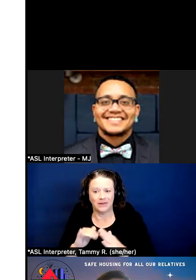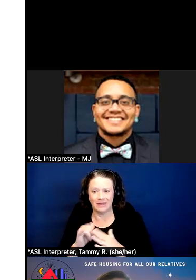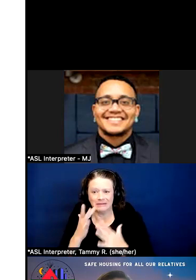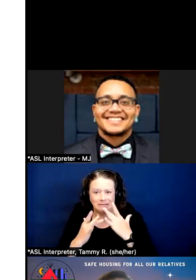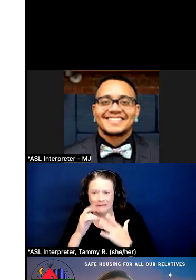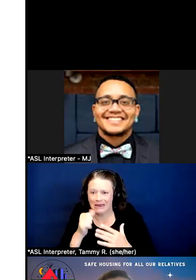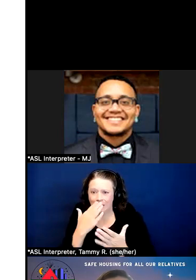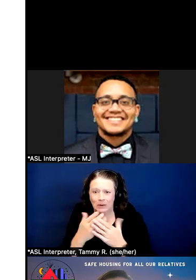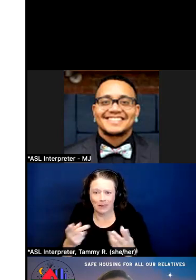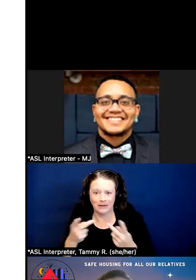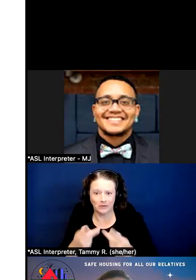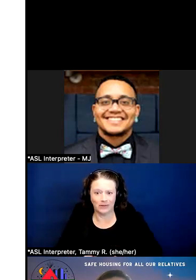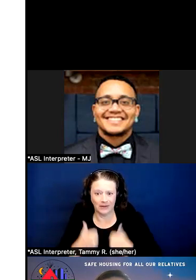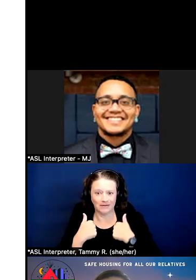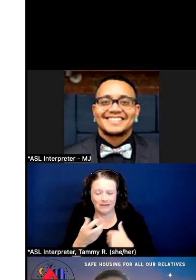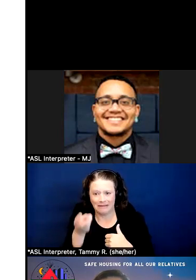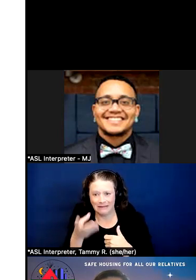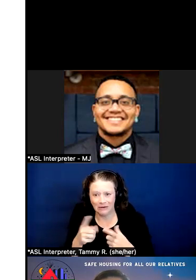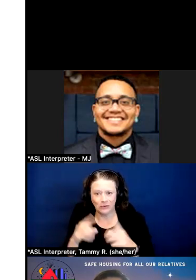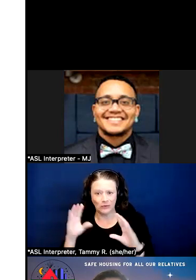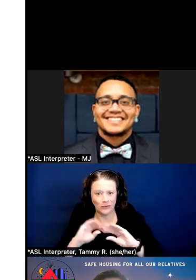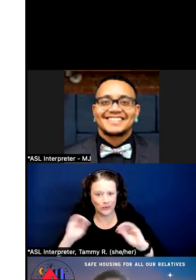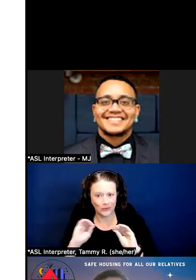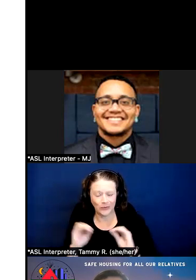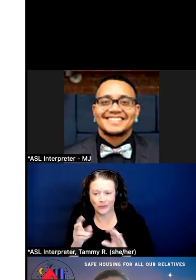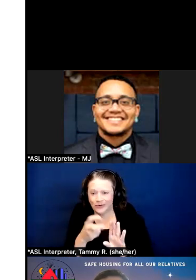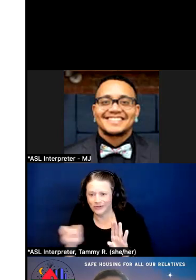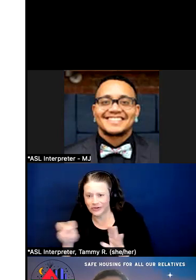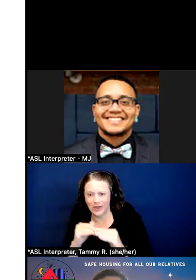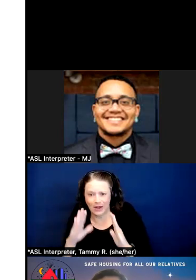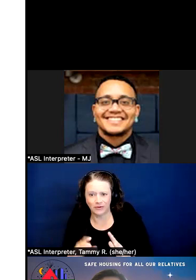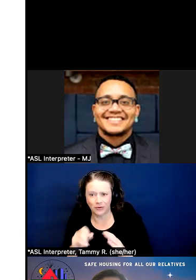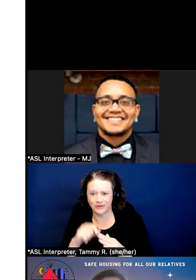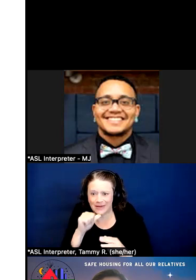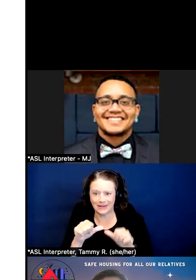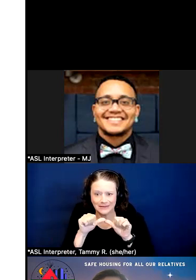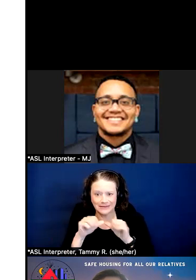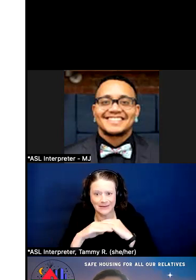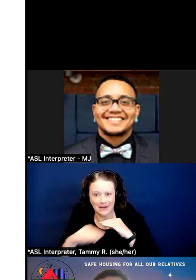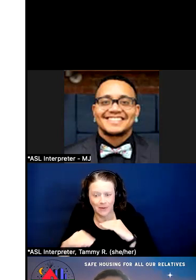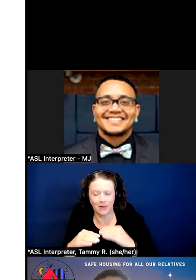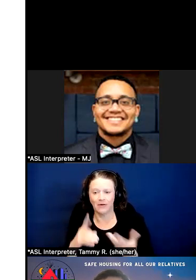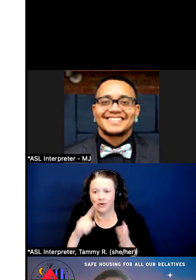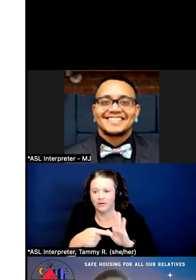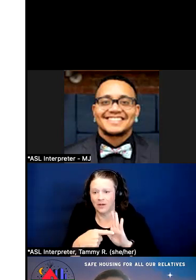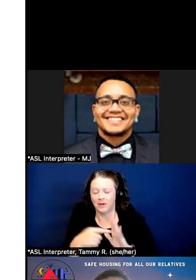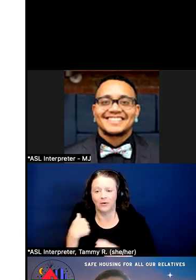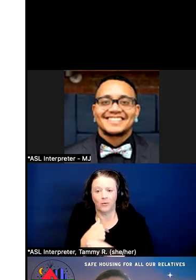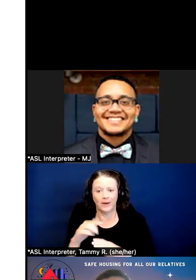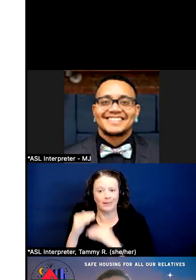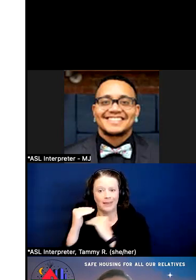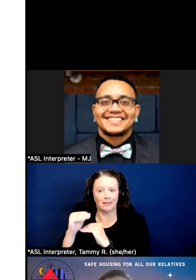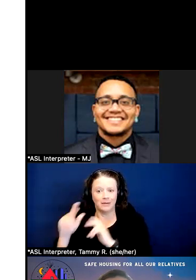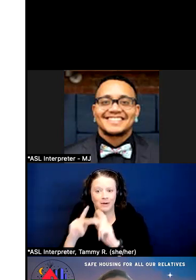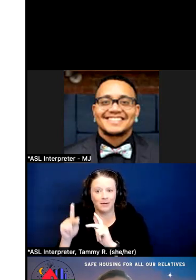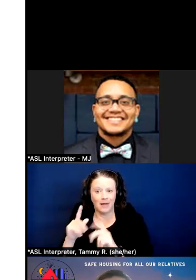housing, housing and shelter that's not sustainable. What we mean by that is the time limits that we place on people's access to these